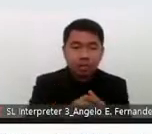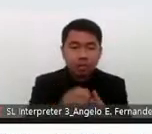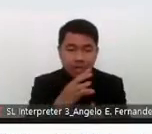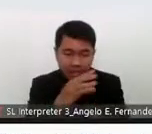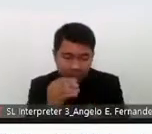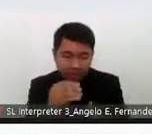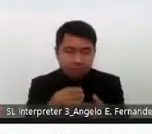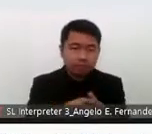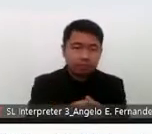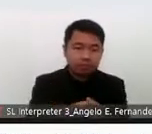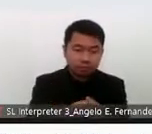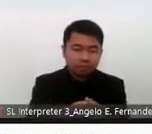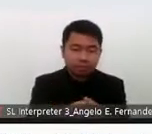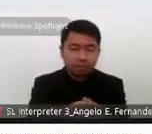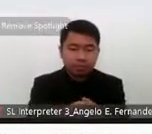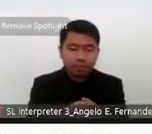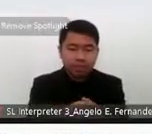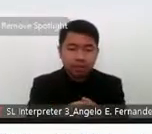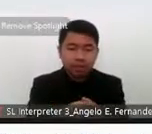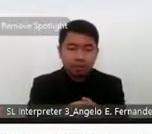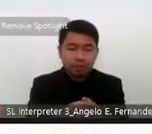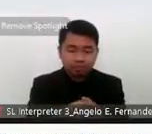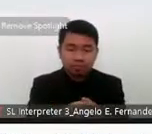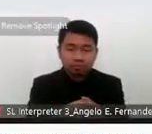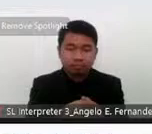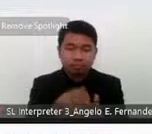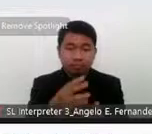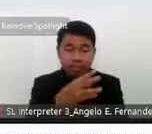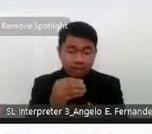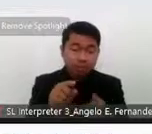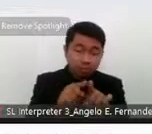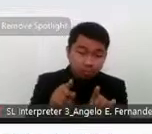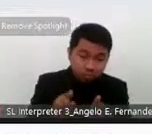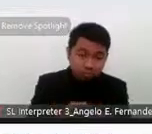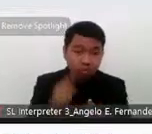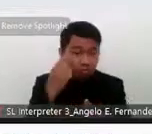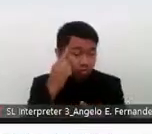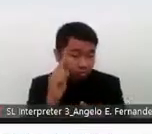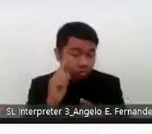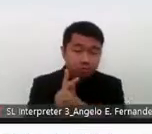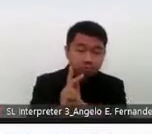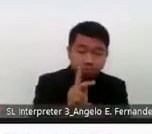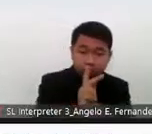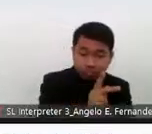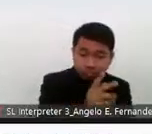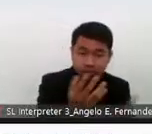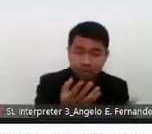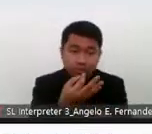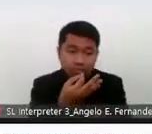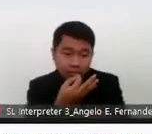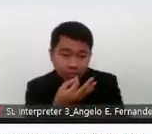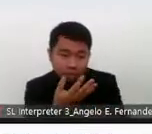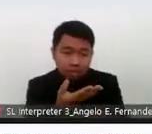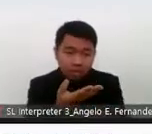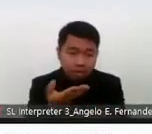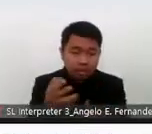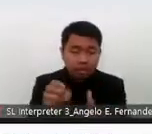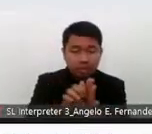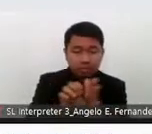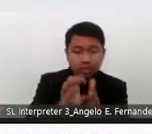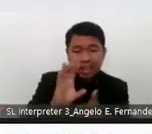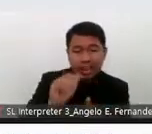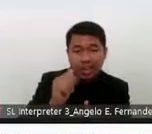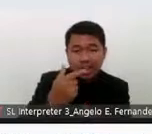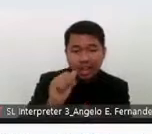agriculture as floodplain retreat agriculture on the floodplains of the Cagayan River, as well as those clinging to perilous places